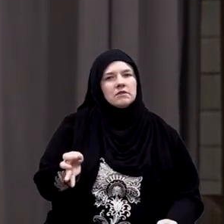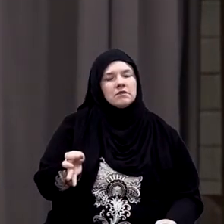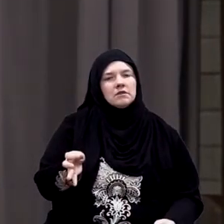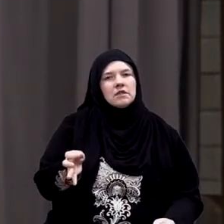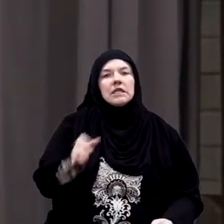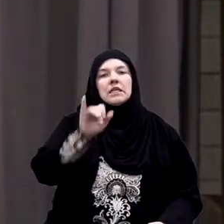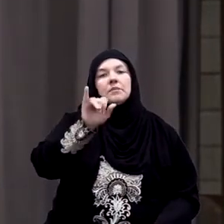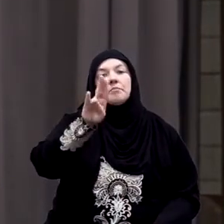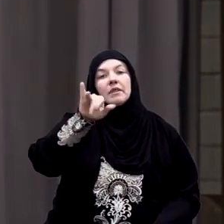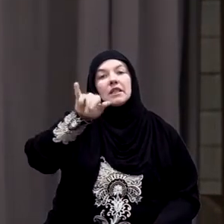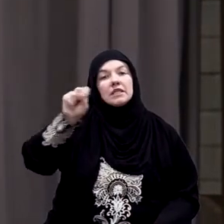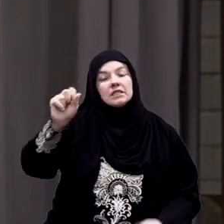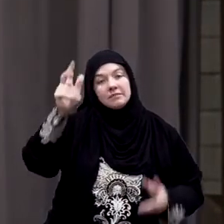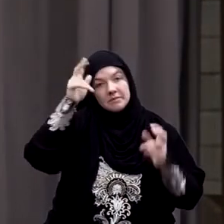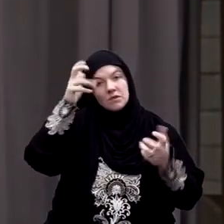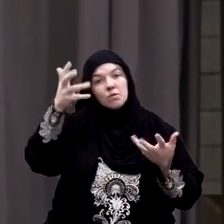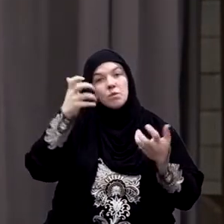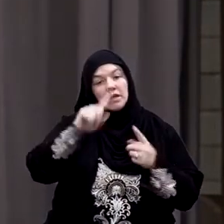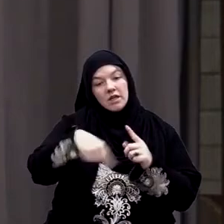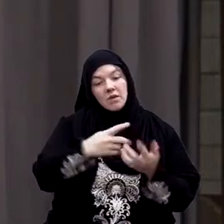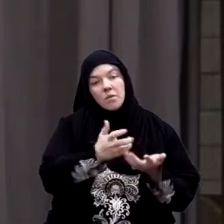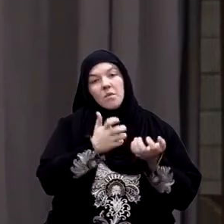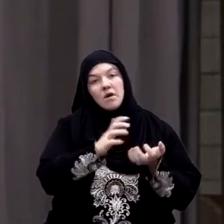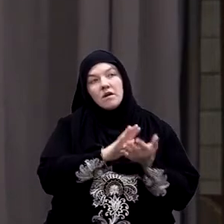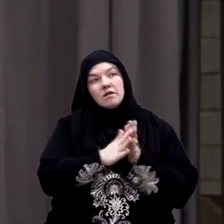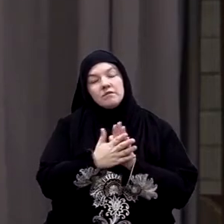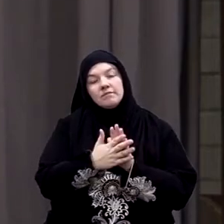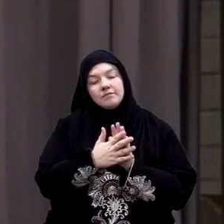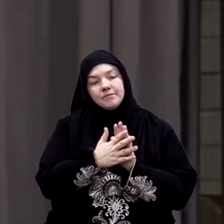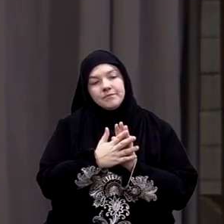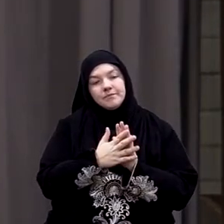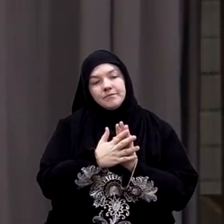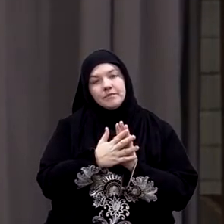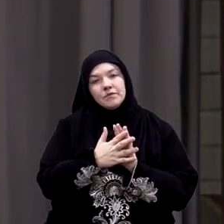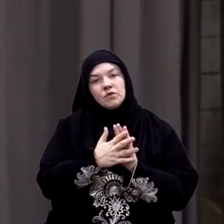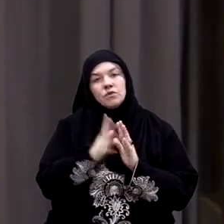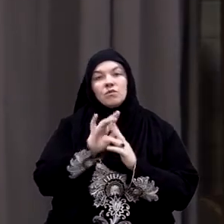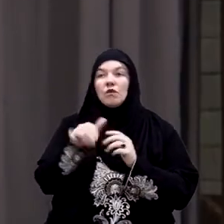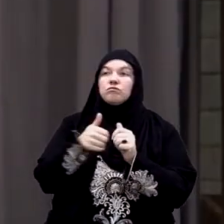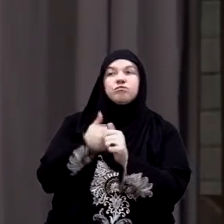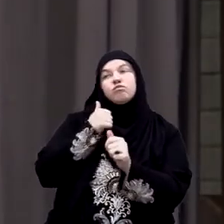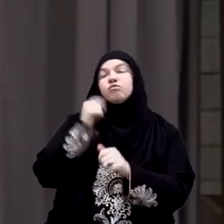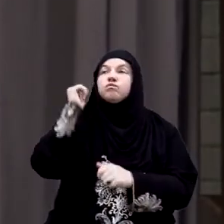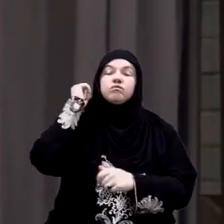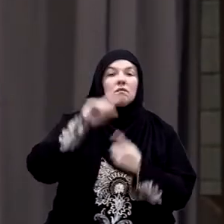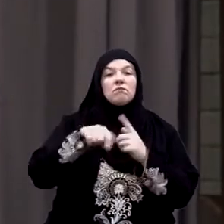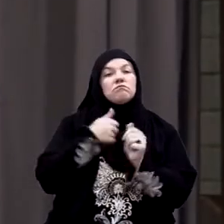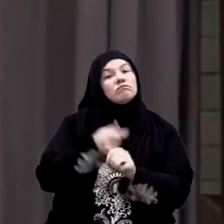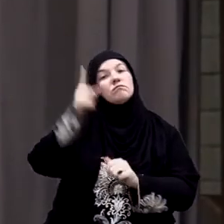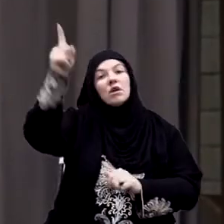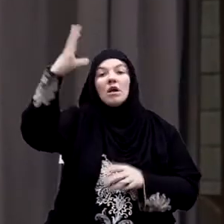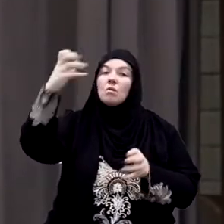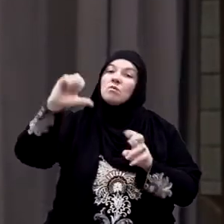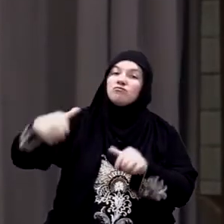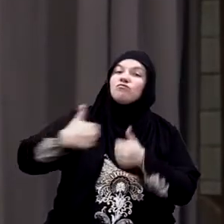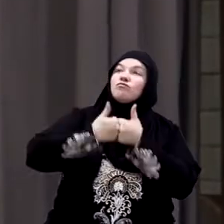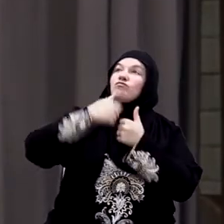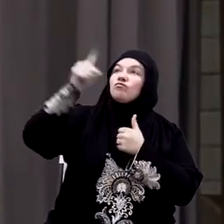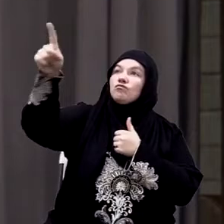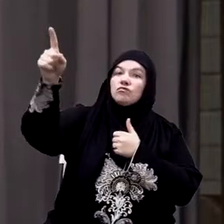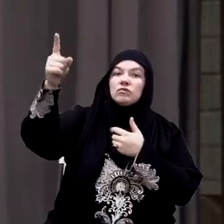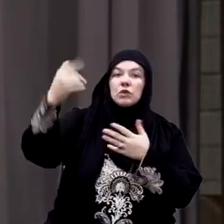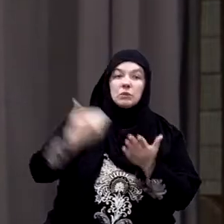even Iblis, when he wanted to disobey Allah subhanahu wa ta'ala and challenge his